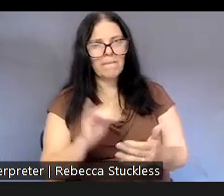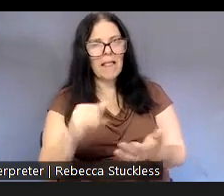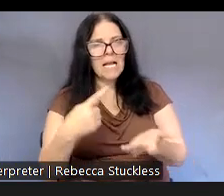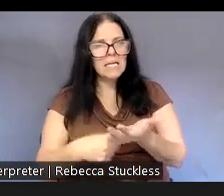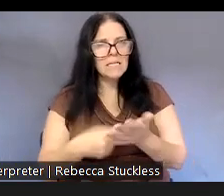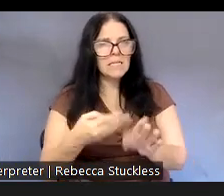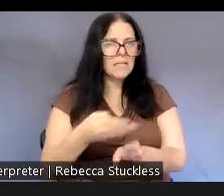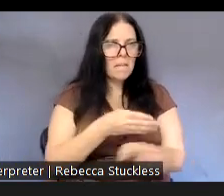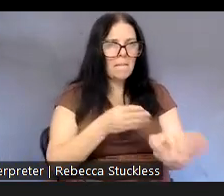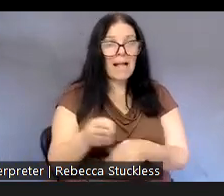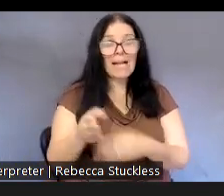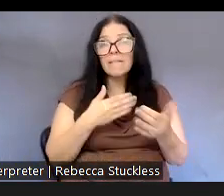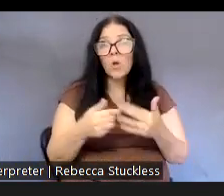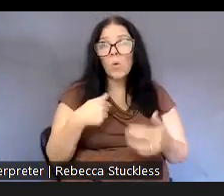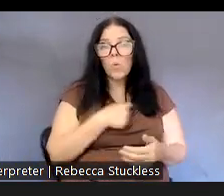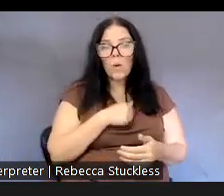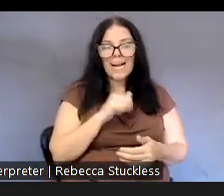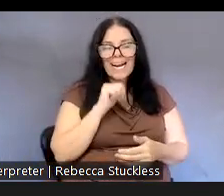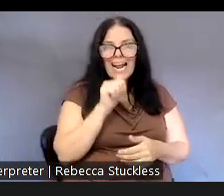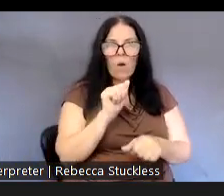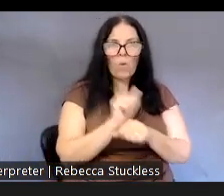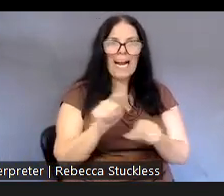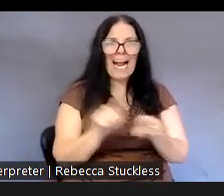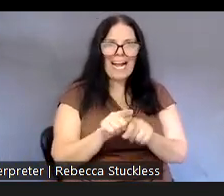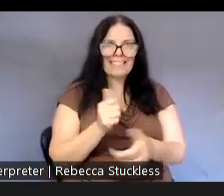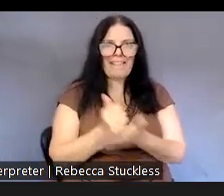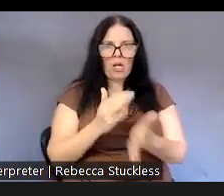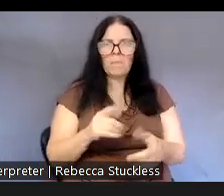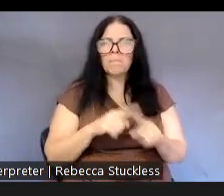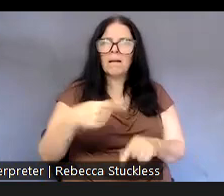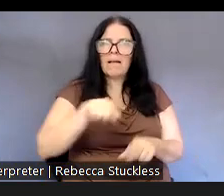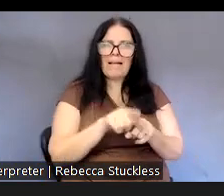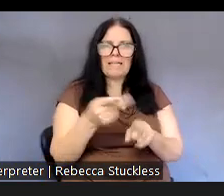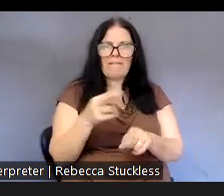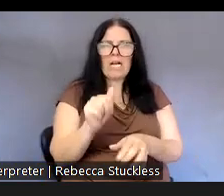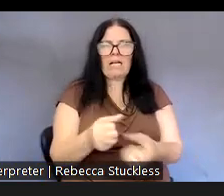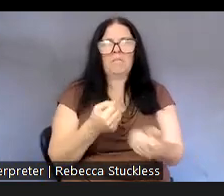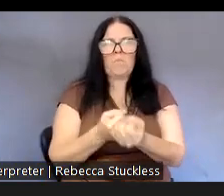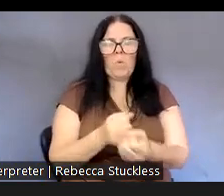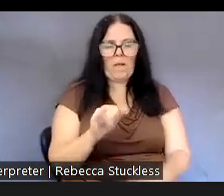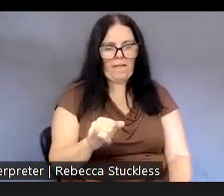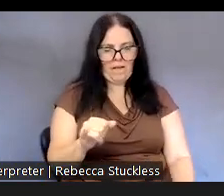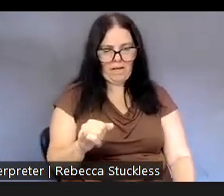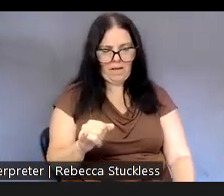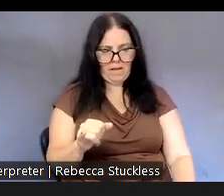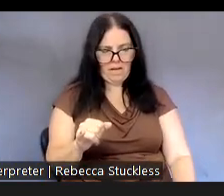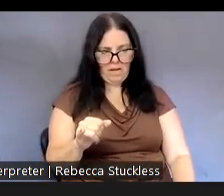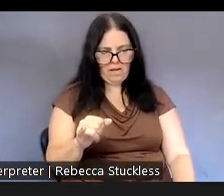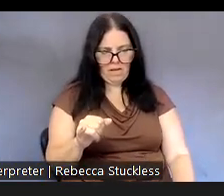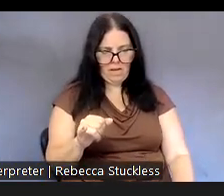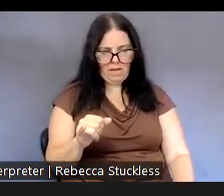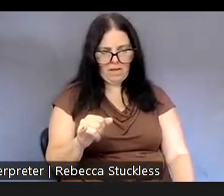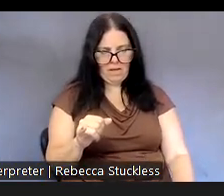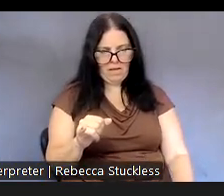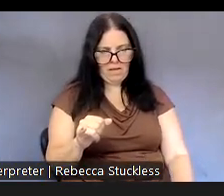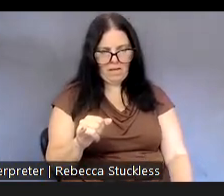again, even though we're not working here as therapists, that could be another way that we could contribute to promoting those two